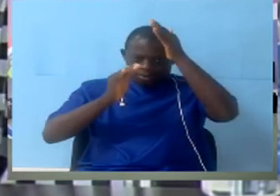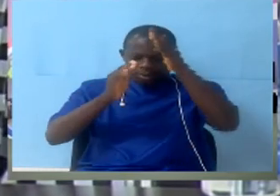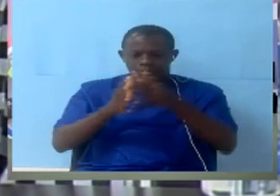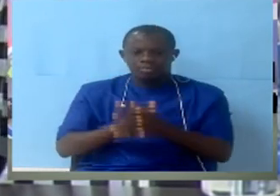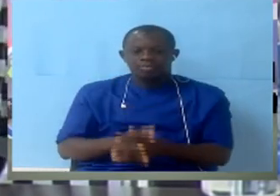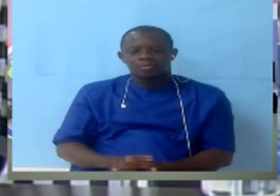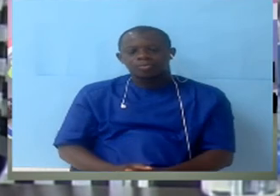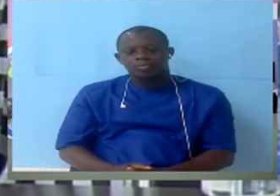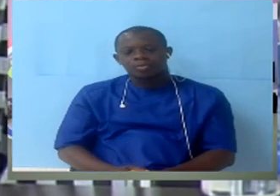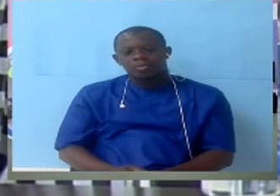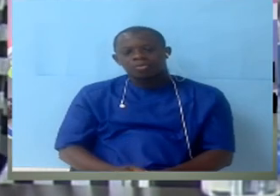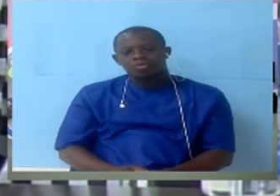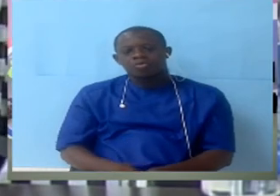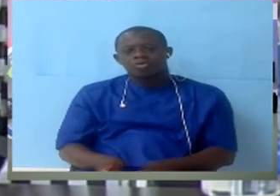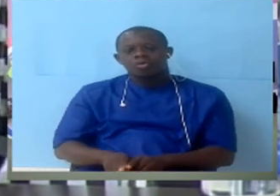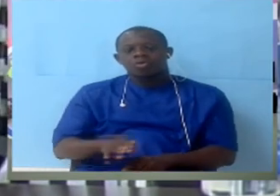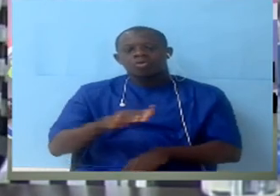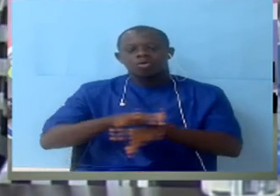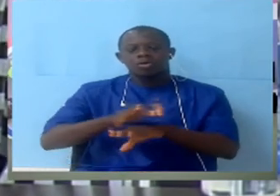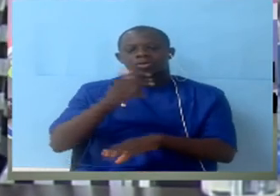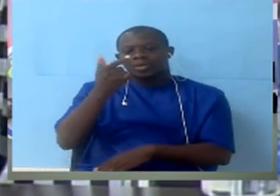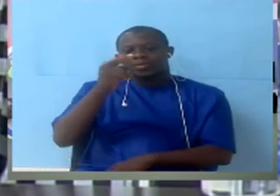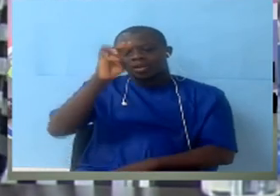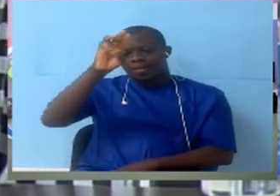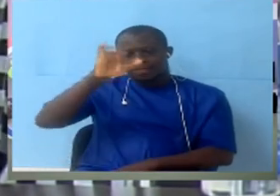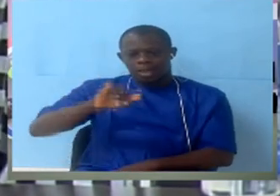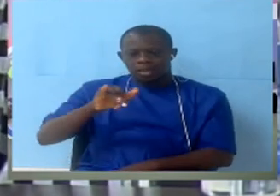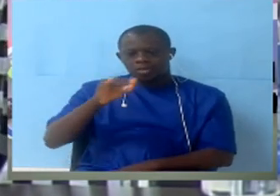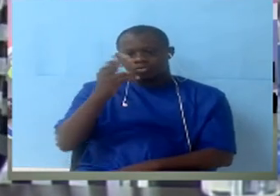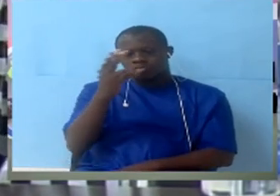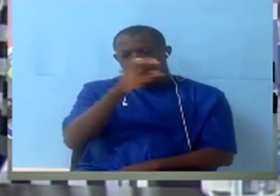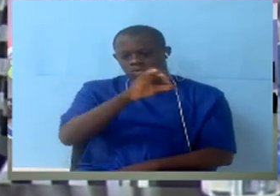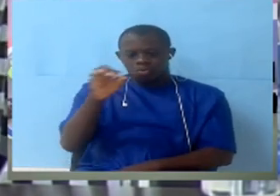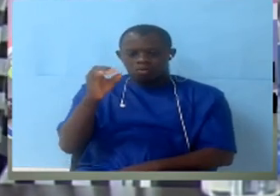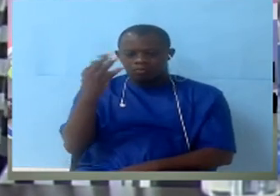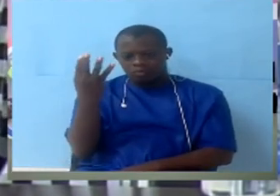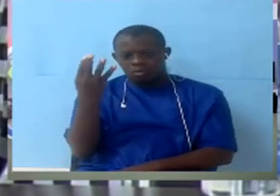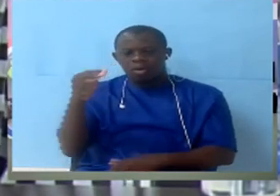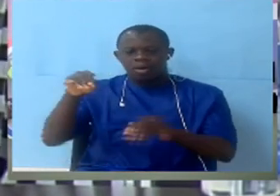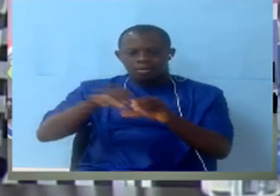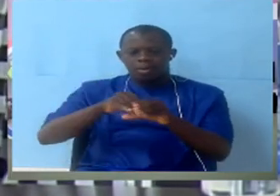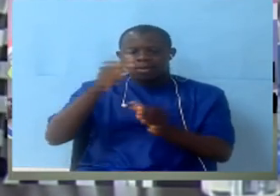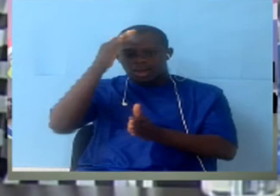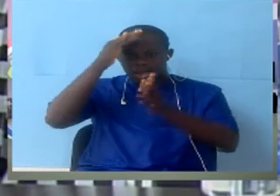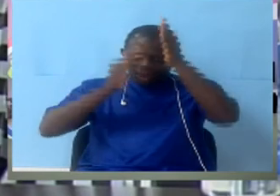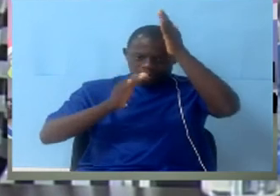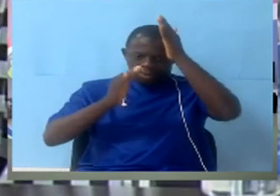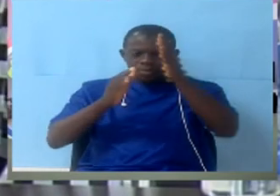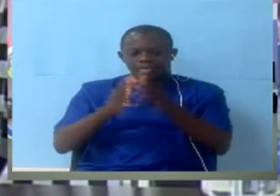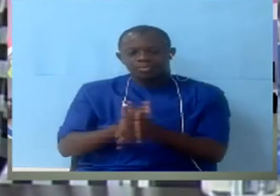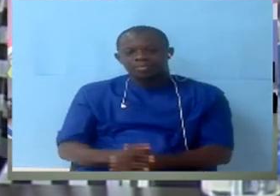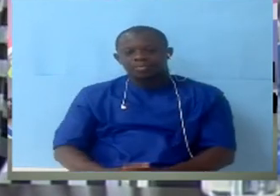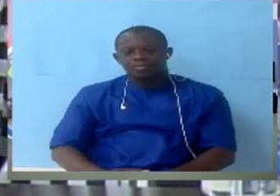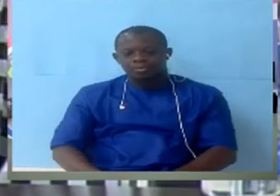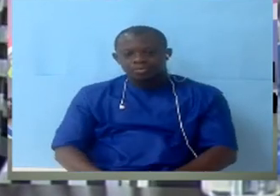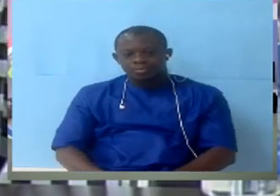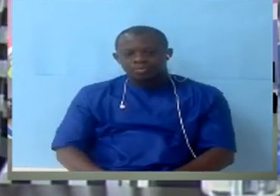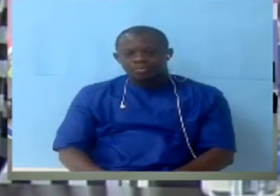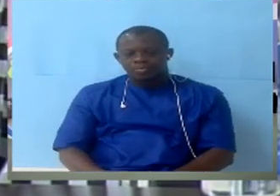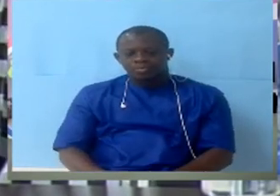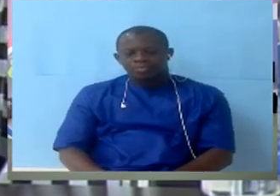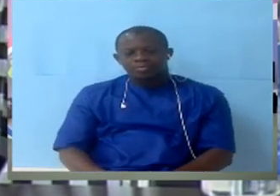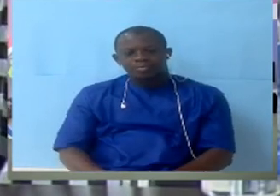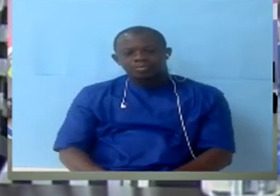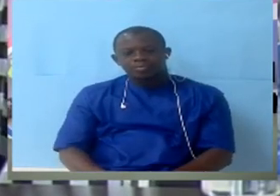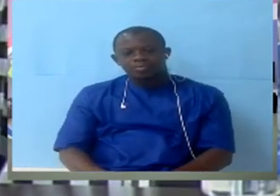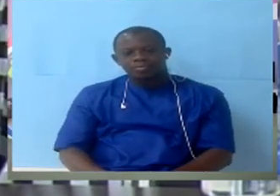2004. 19? On the 7th. 7th May 2004 into the army. 7th May 2004, I enlisted into the army.